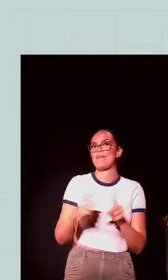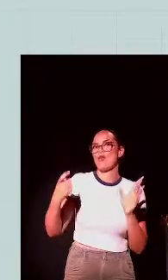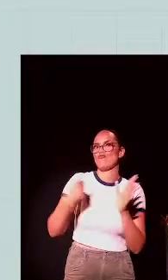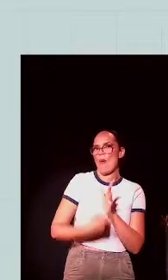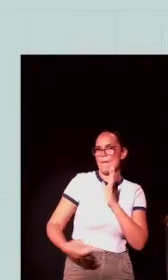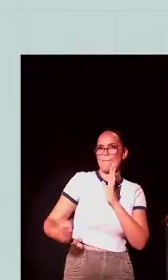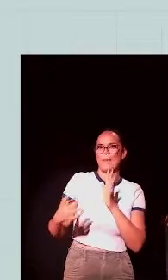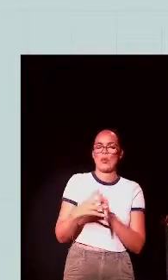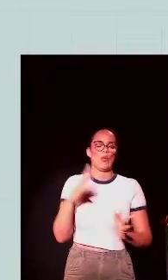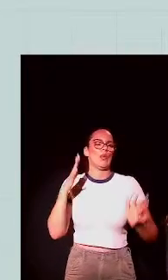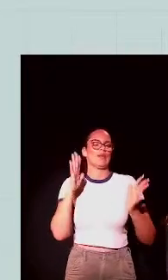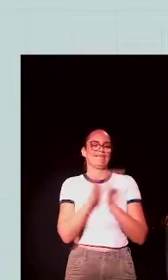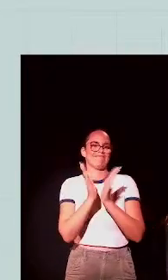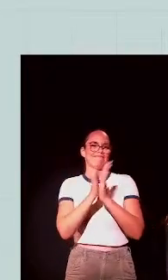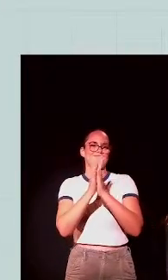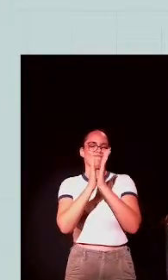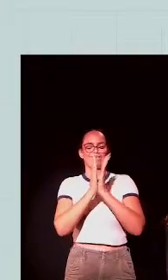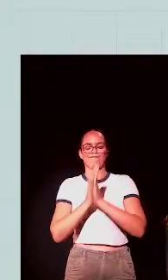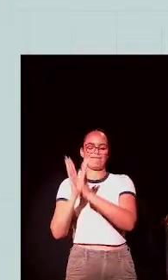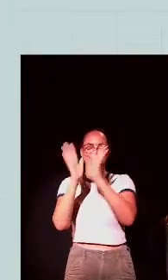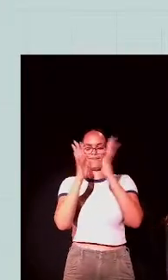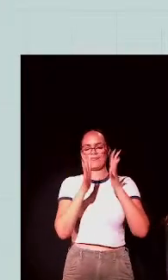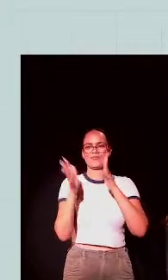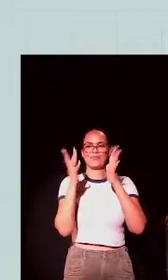round of applause for making all of this happen?